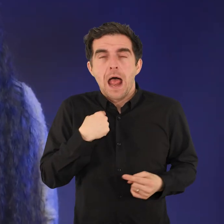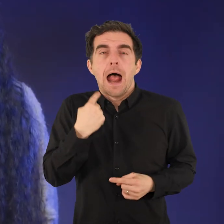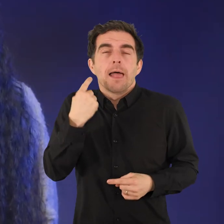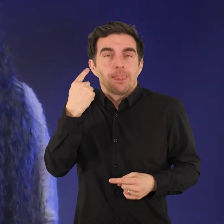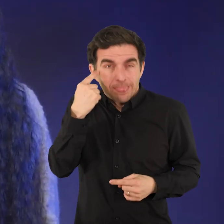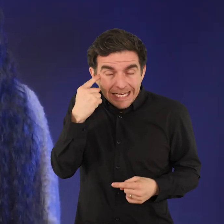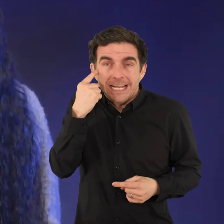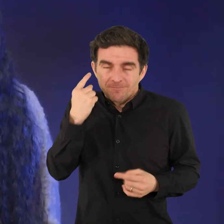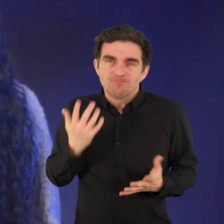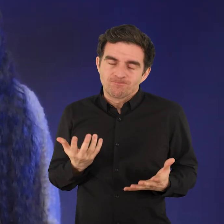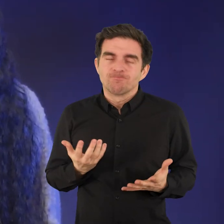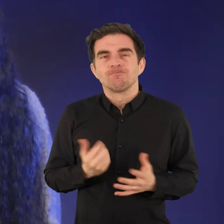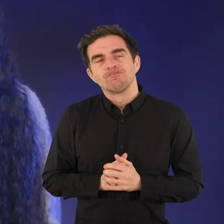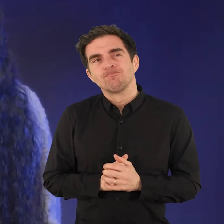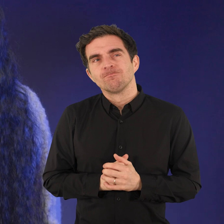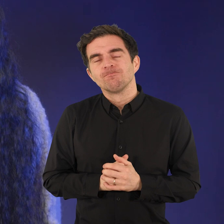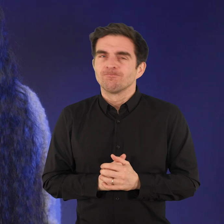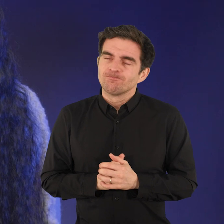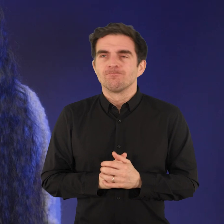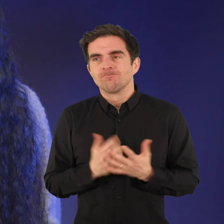I think